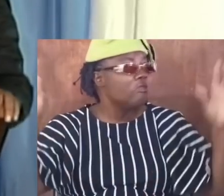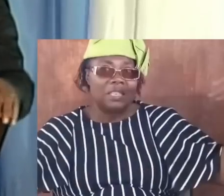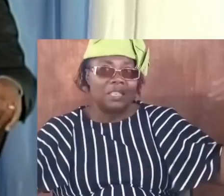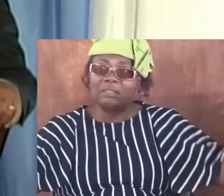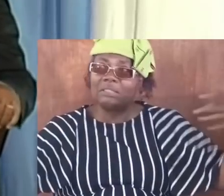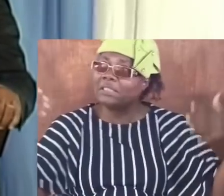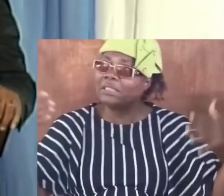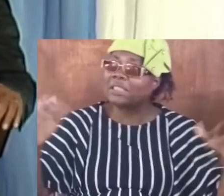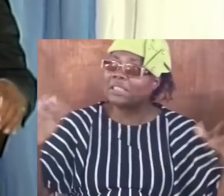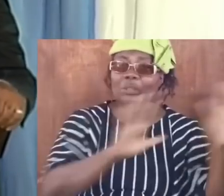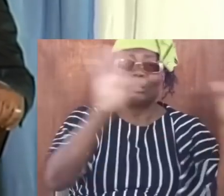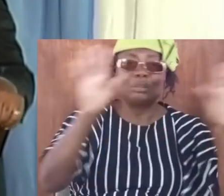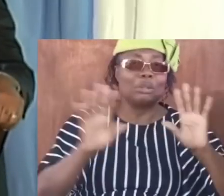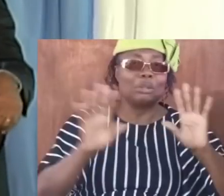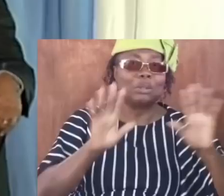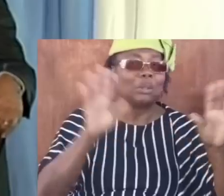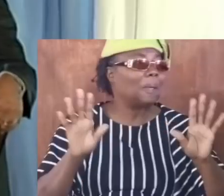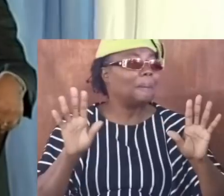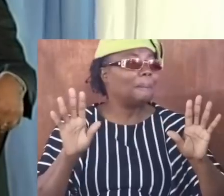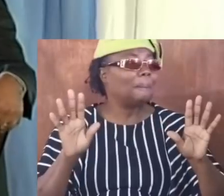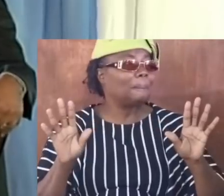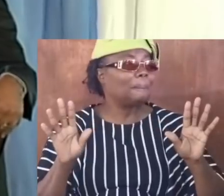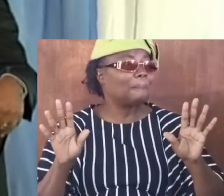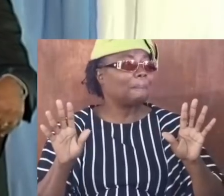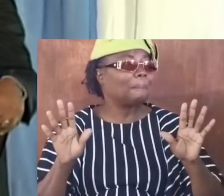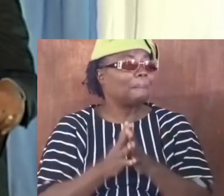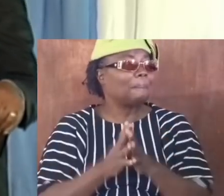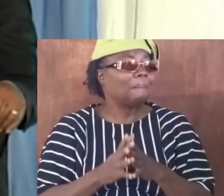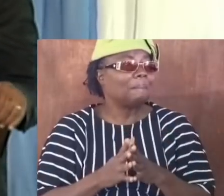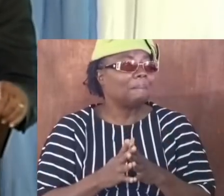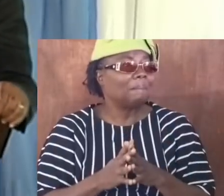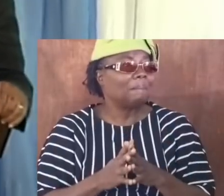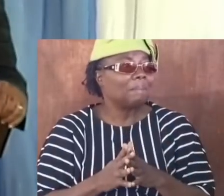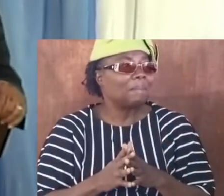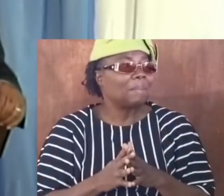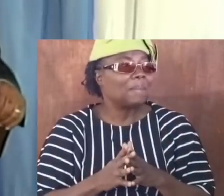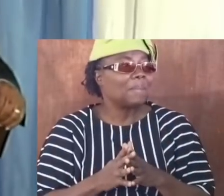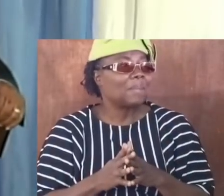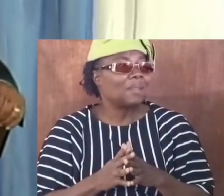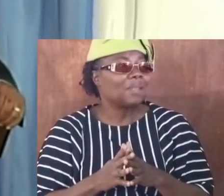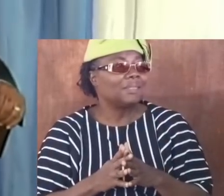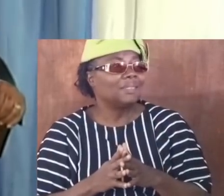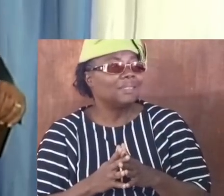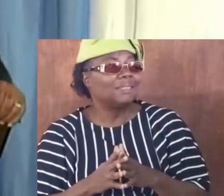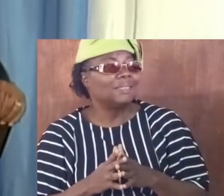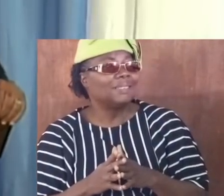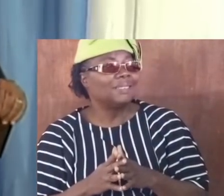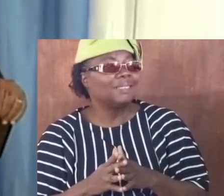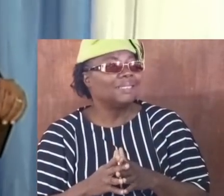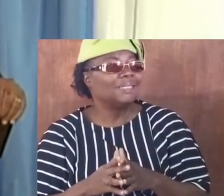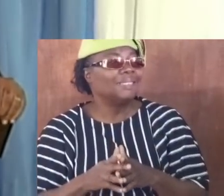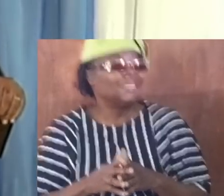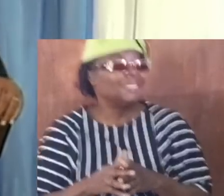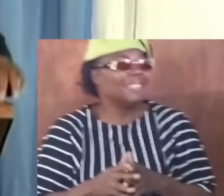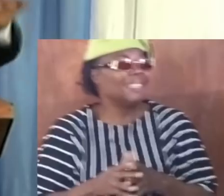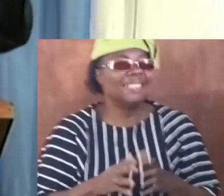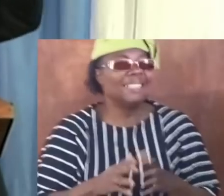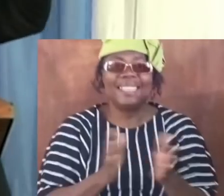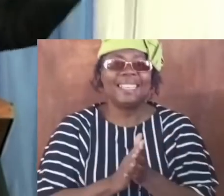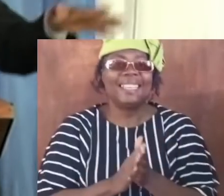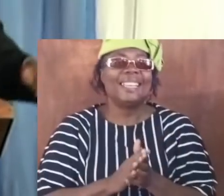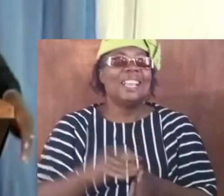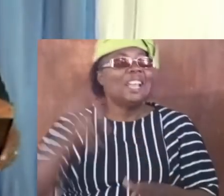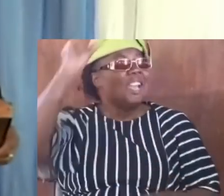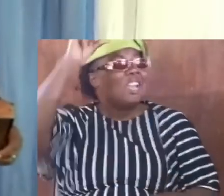because you got greeting Saturday morning. Or no, you never get greeting Saturday. You got